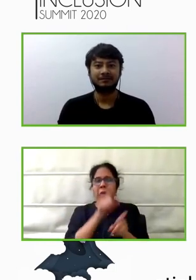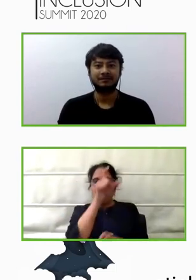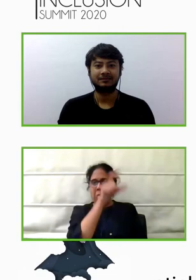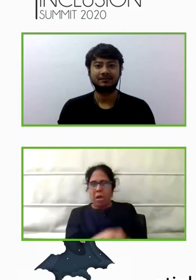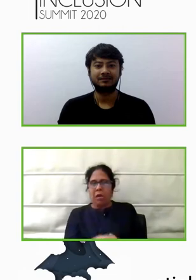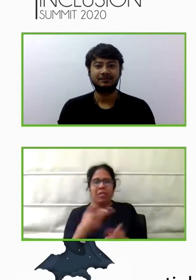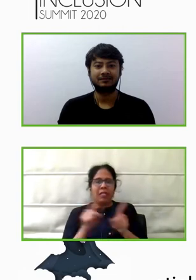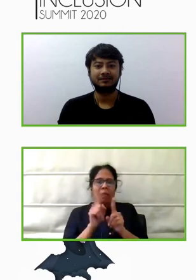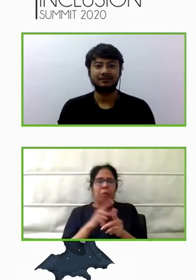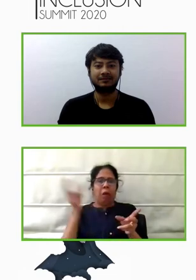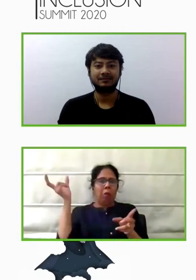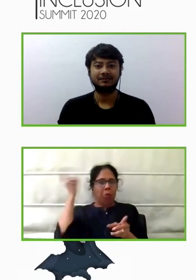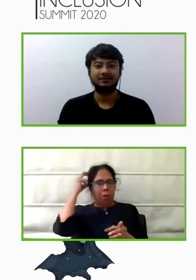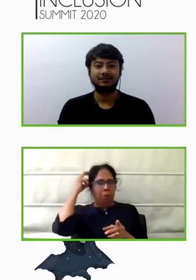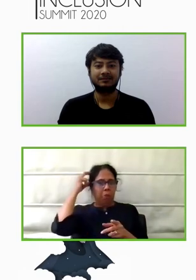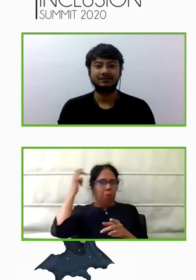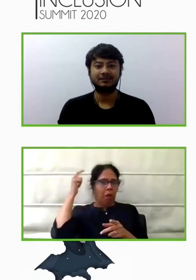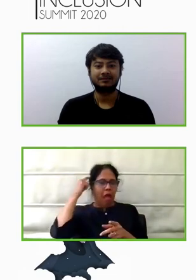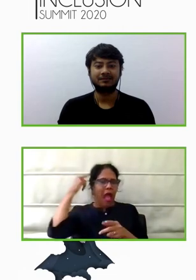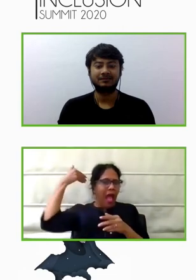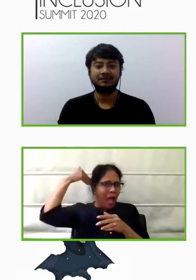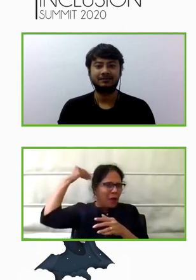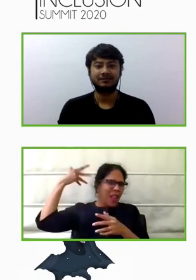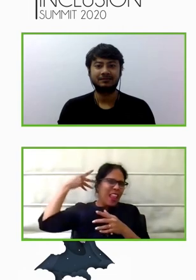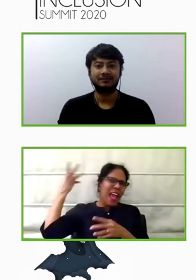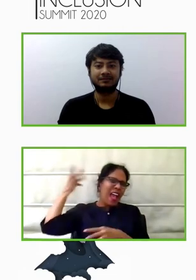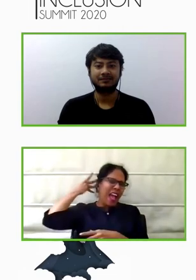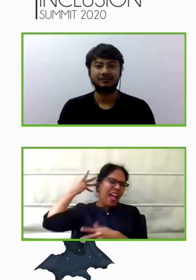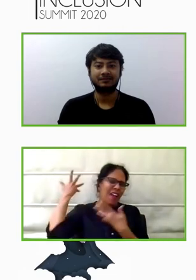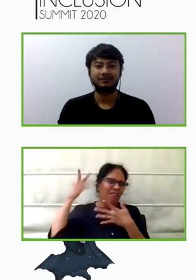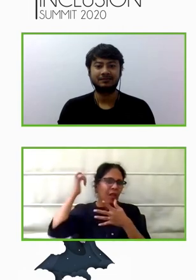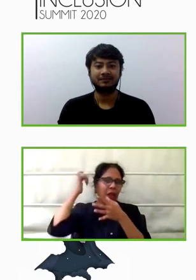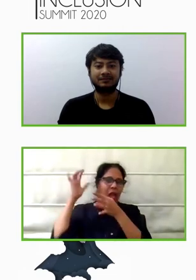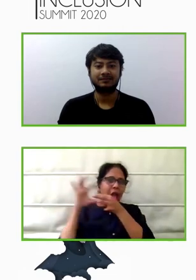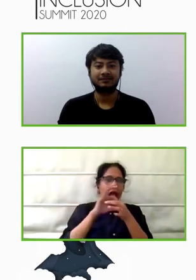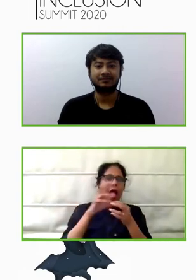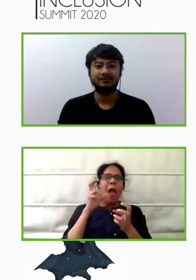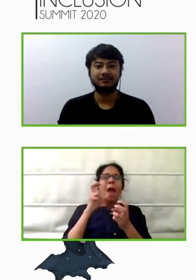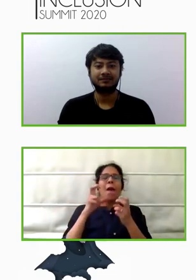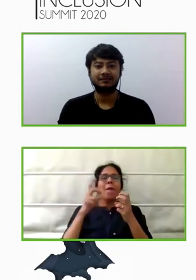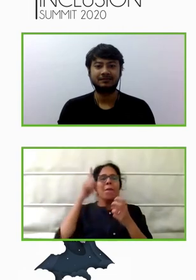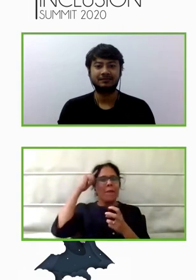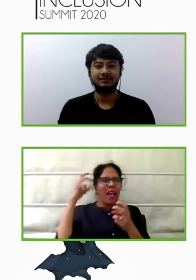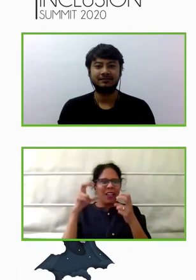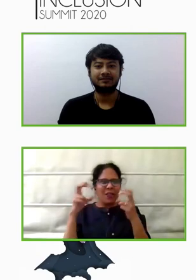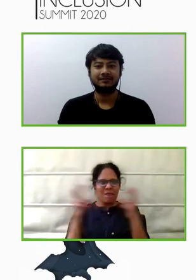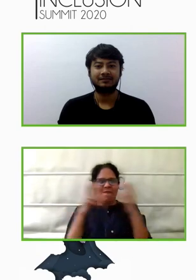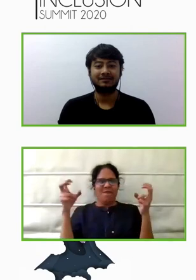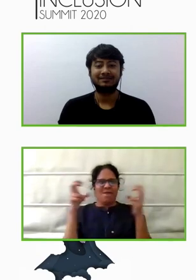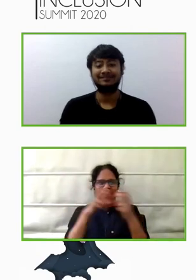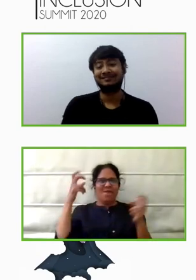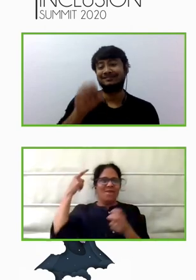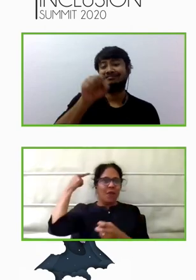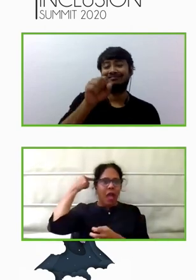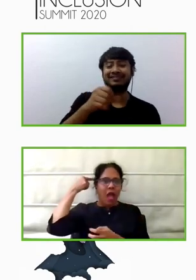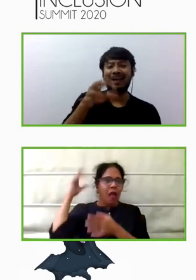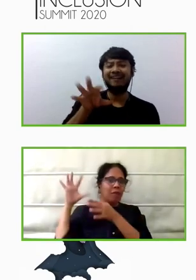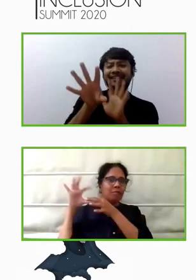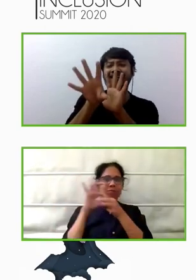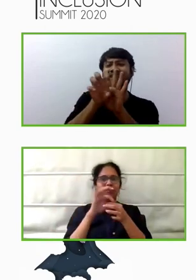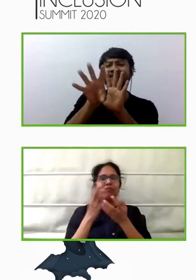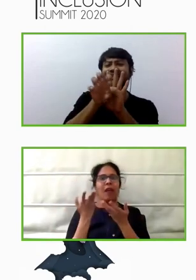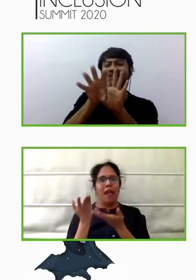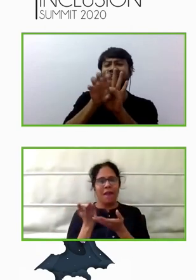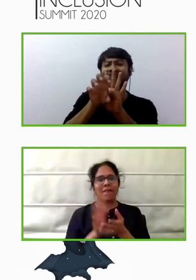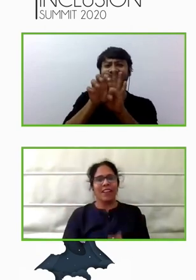head here because she had a implant and that would actually be magnetic, right? There's a magnet inside of her